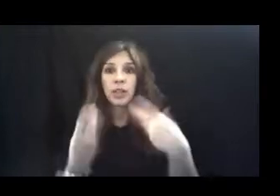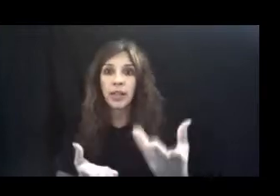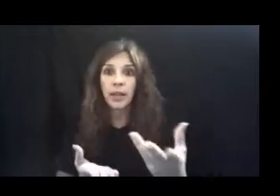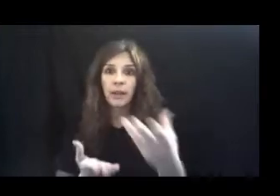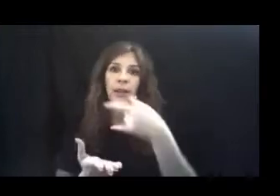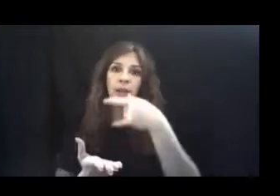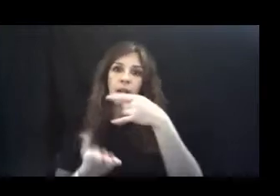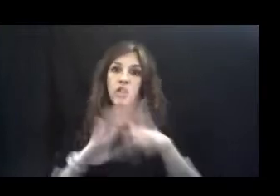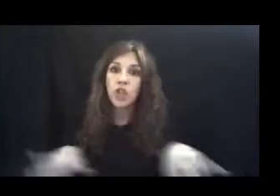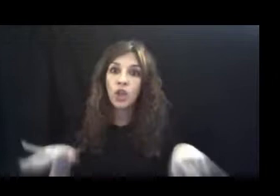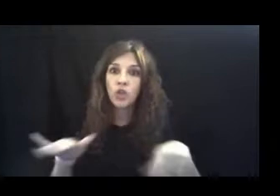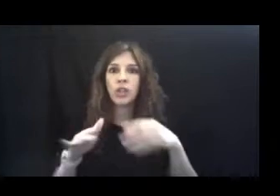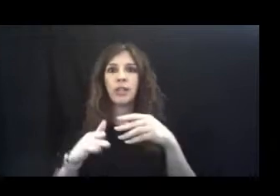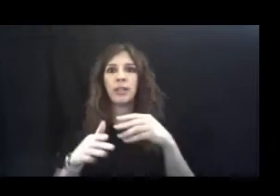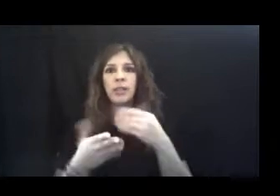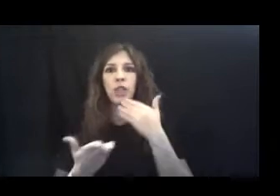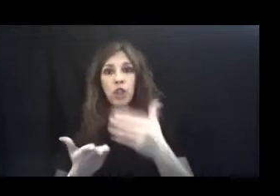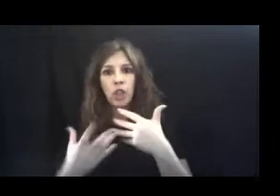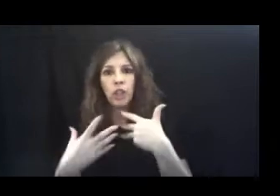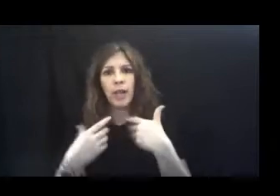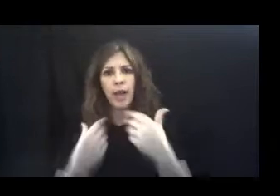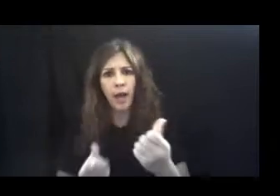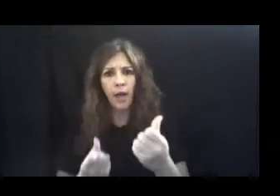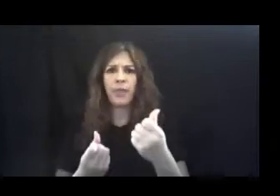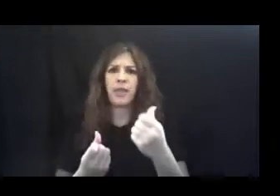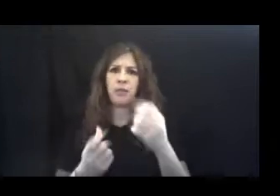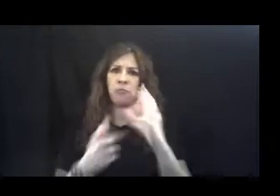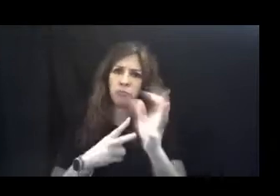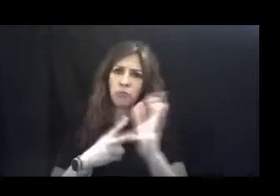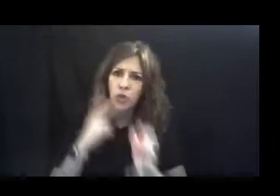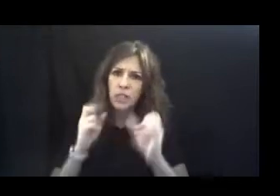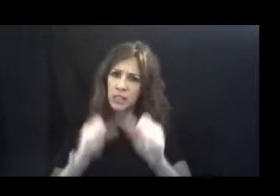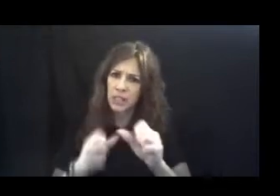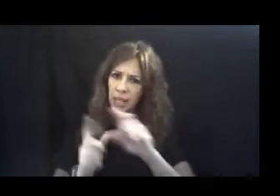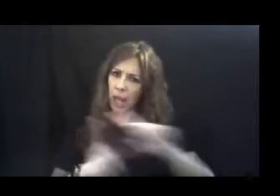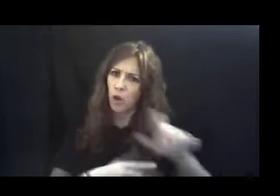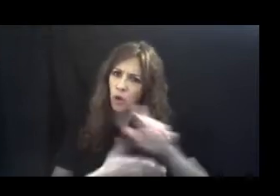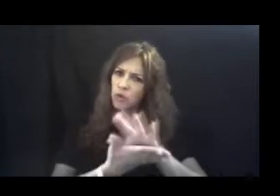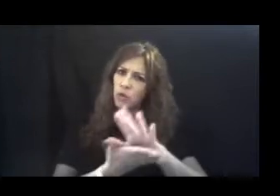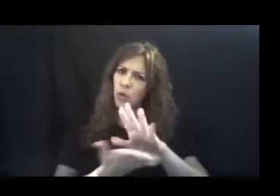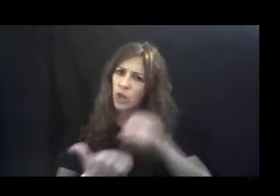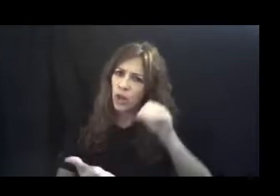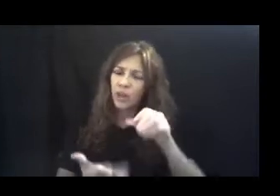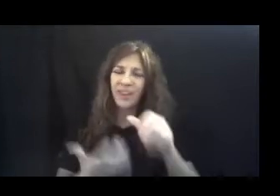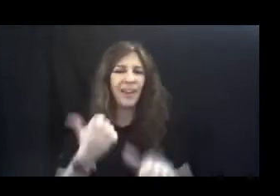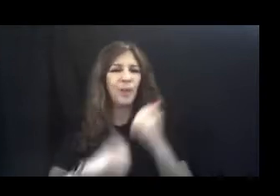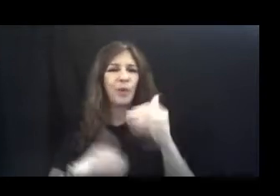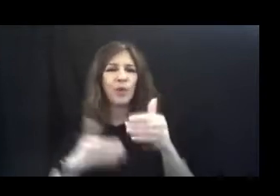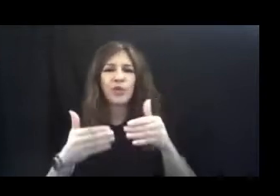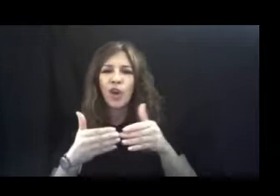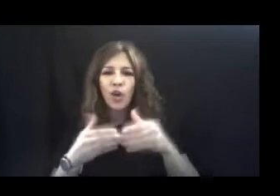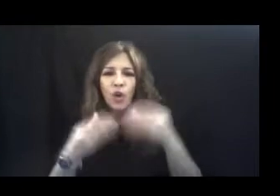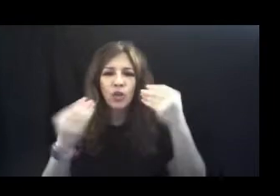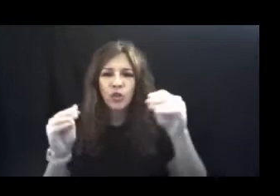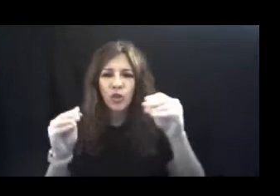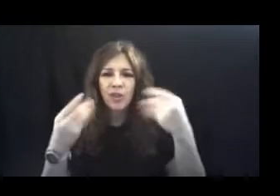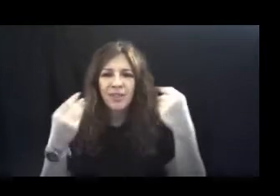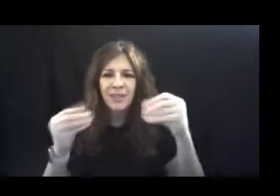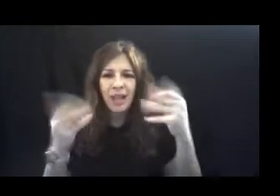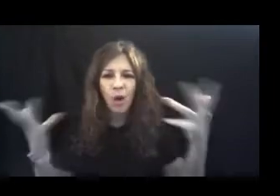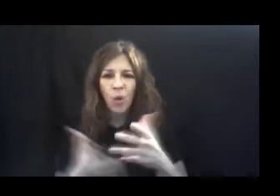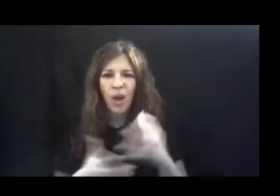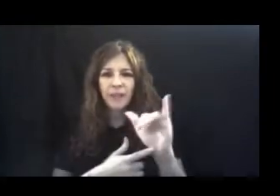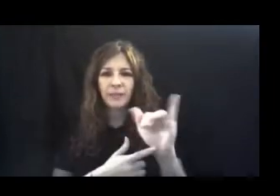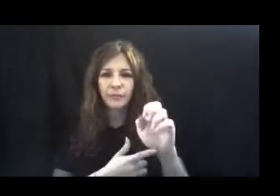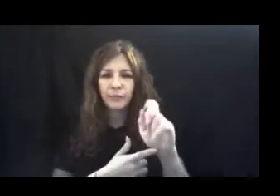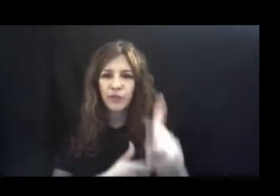can learn and be healthy. Most of the corner stores, they sell junk. So, Ms.